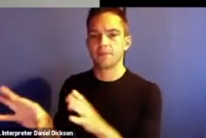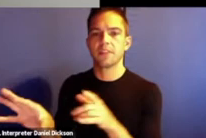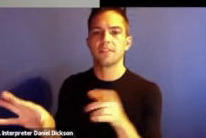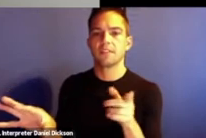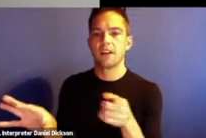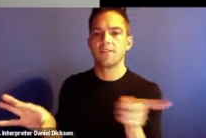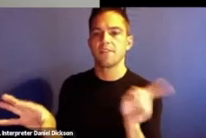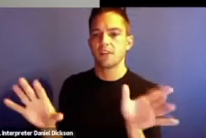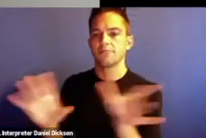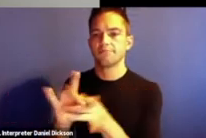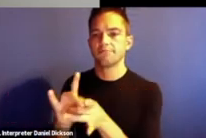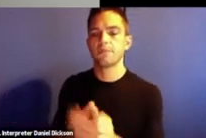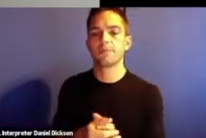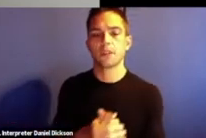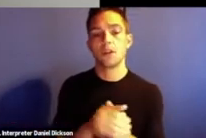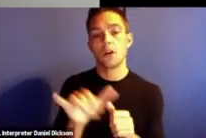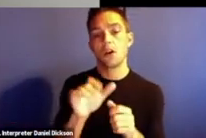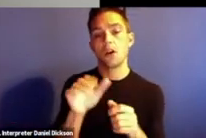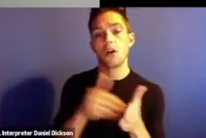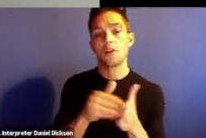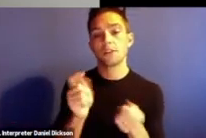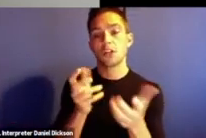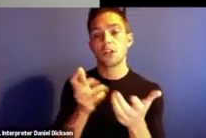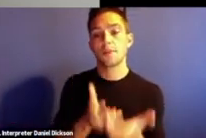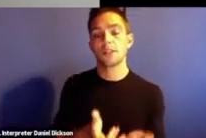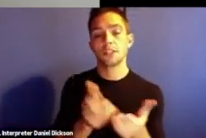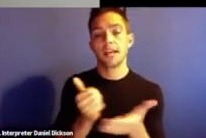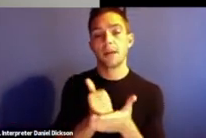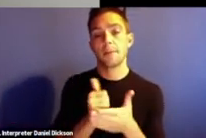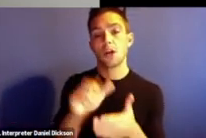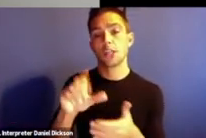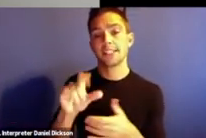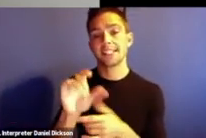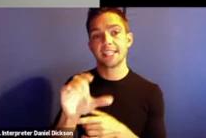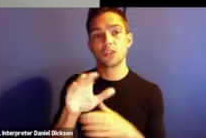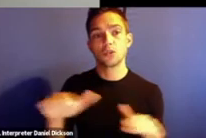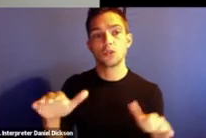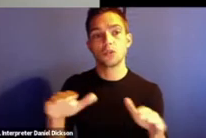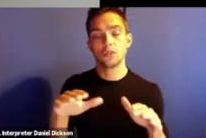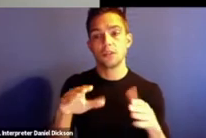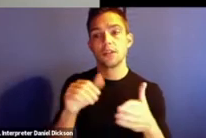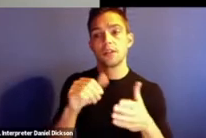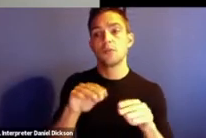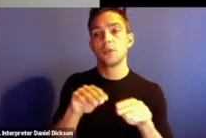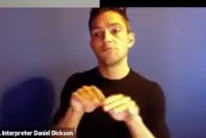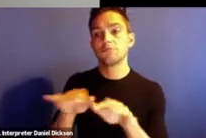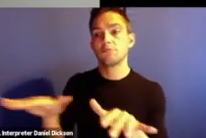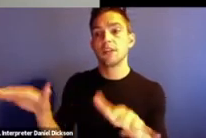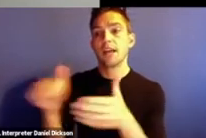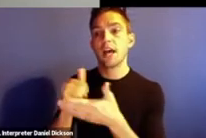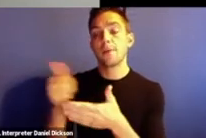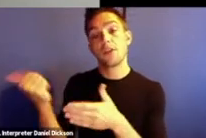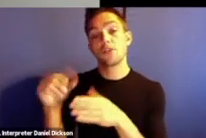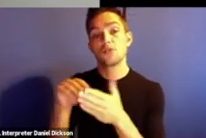is that often the accommodations that help autistic students will spill over and help other students as well. So for